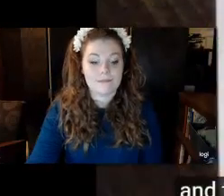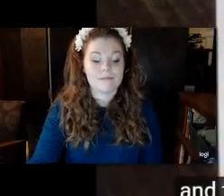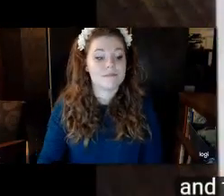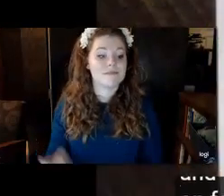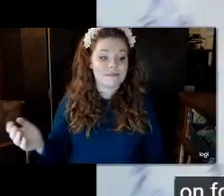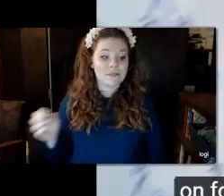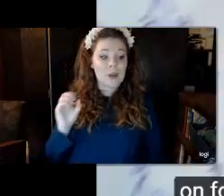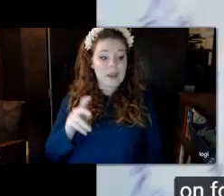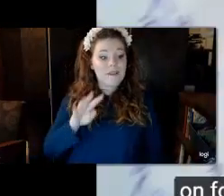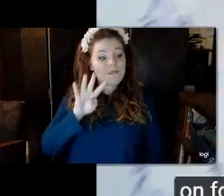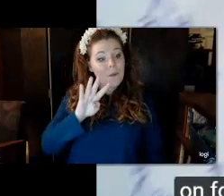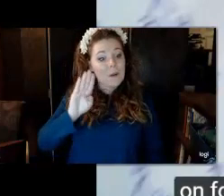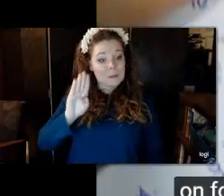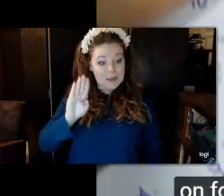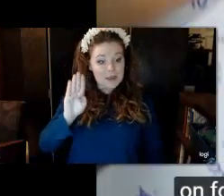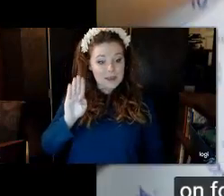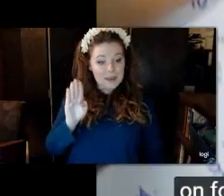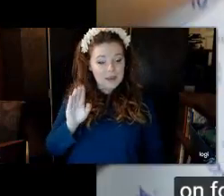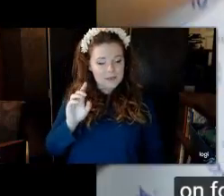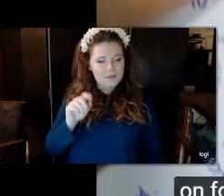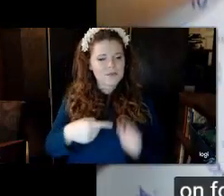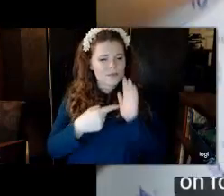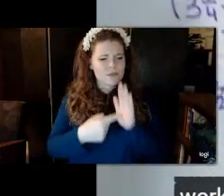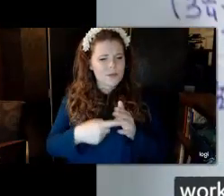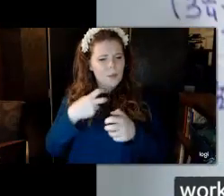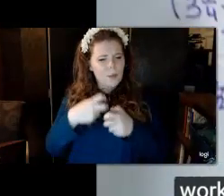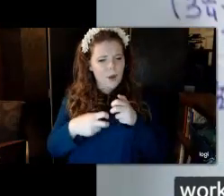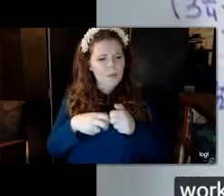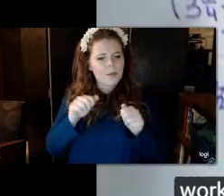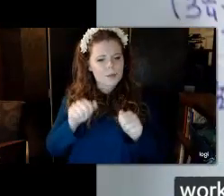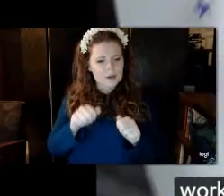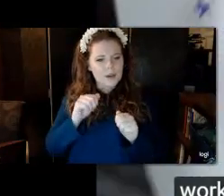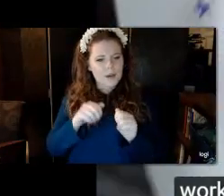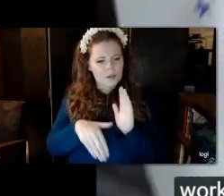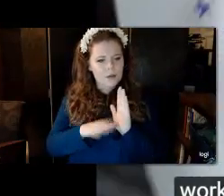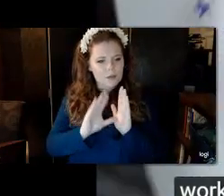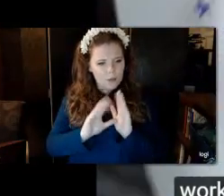you can see I've already worked out the problems, and we can go over them.